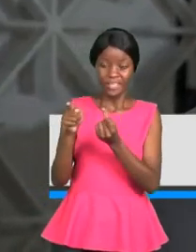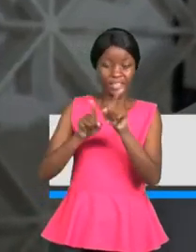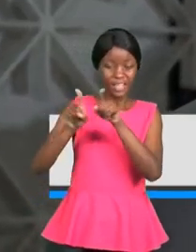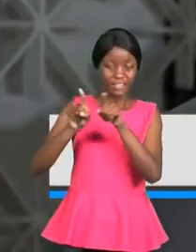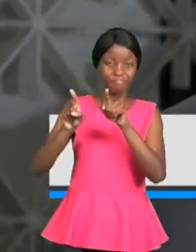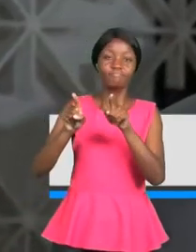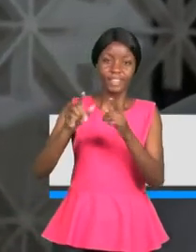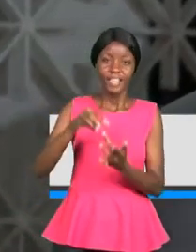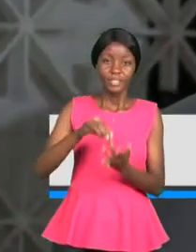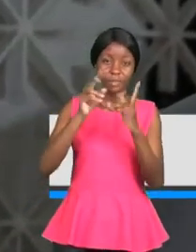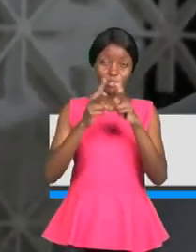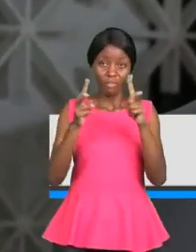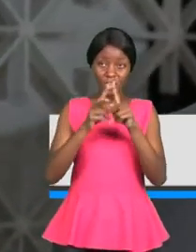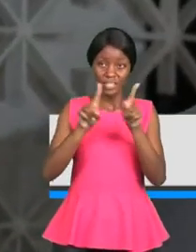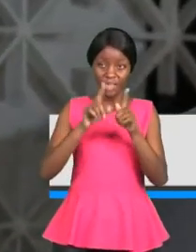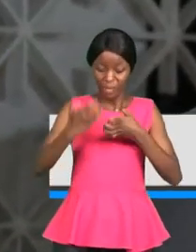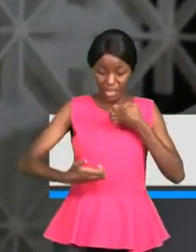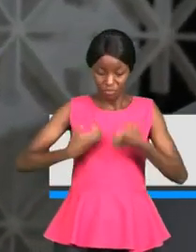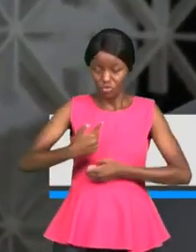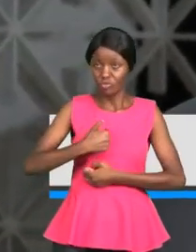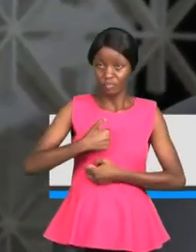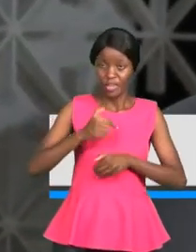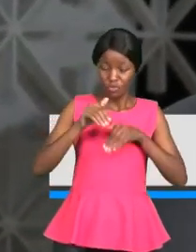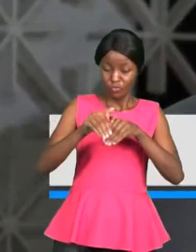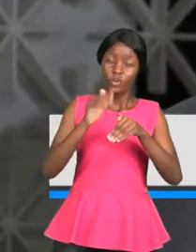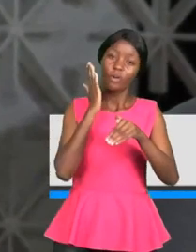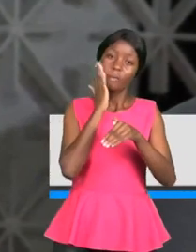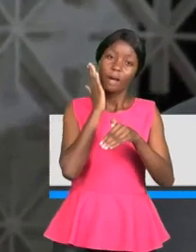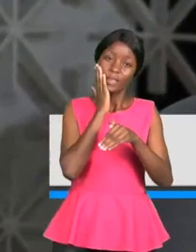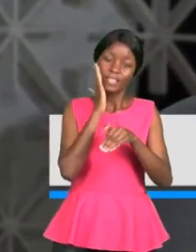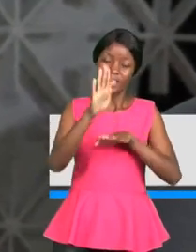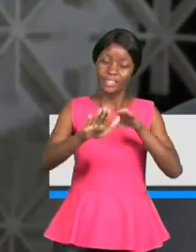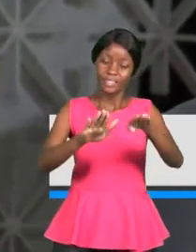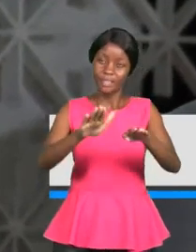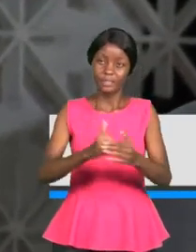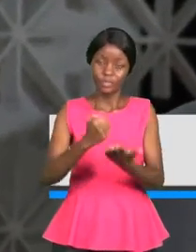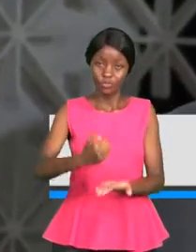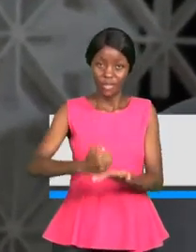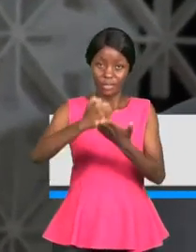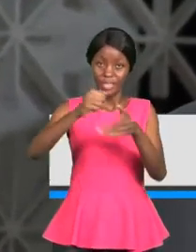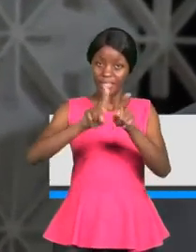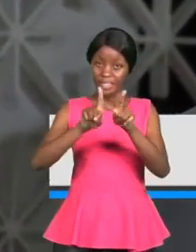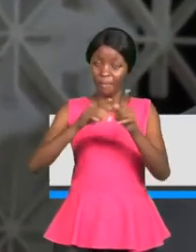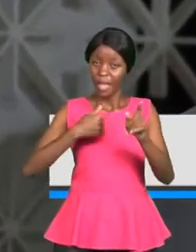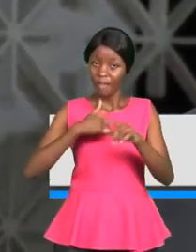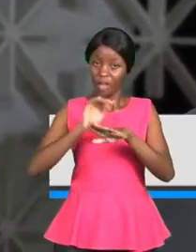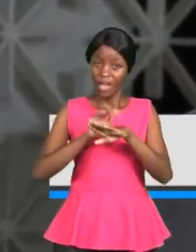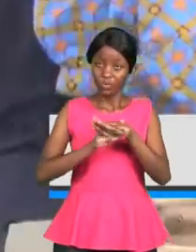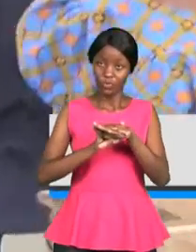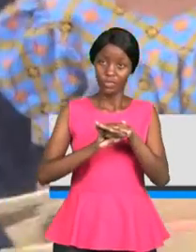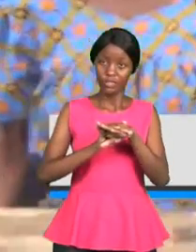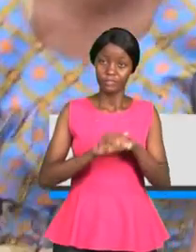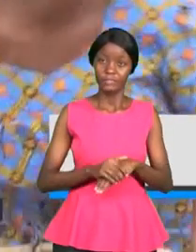very emotional for me to be able to follow in my mother's footsteps. But we've had an incredibly productive last